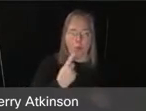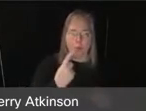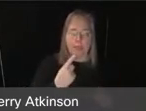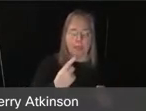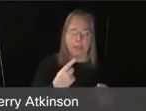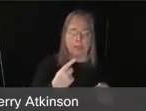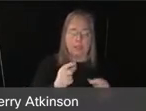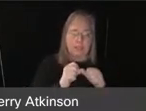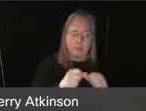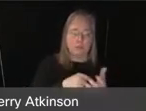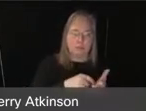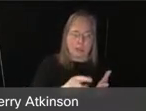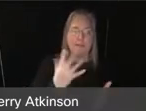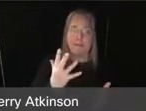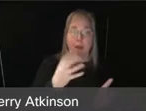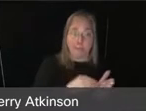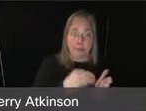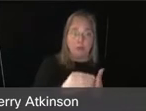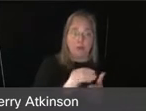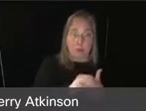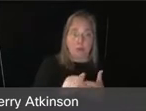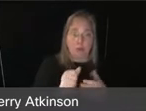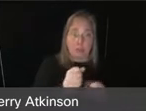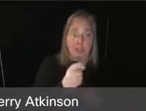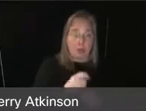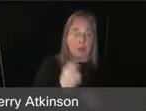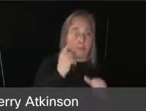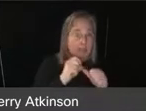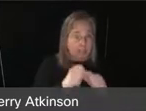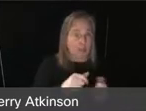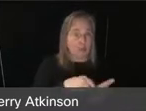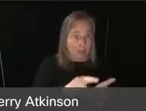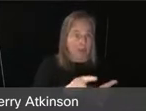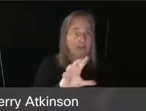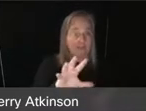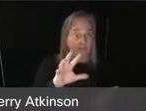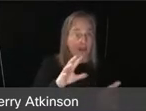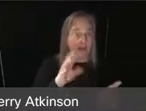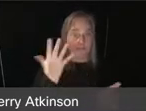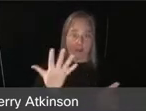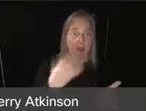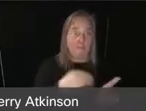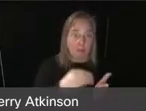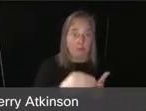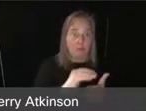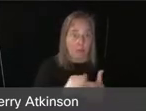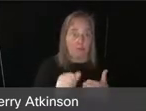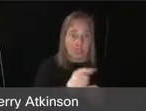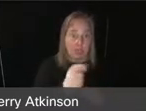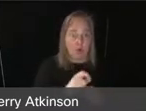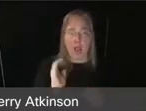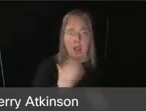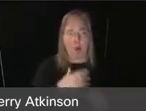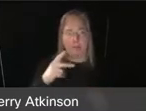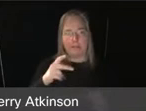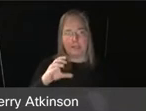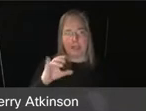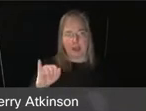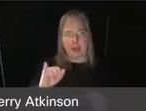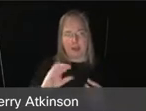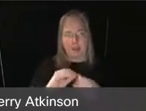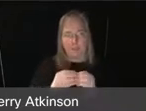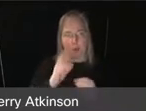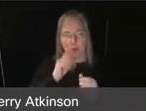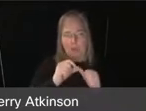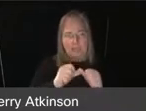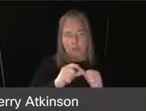year. If we continue to spend $5 million a year, our PCI value will continue to deteriorate, and we